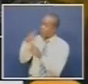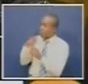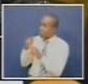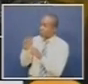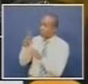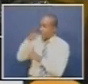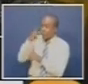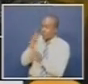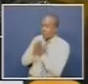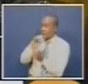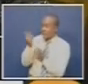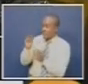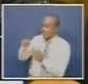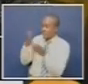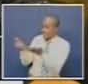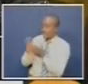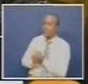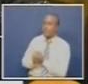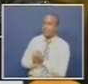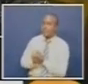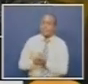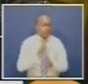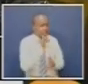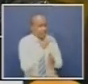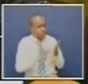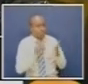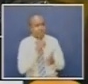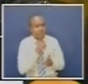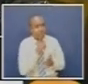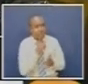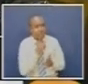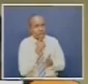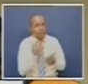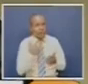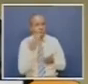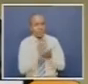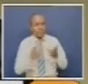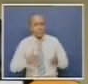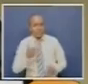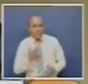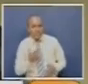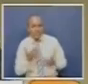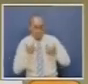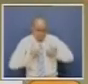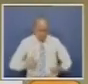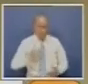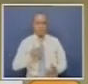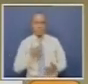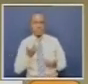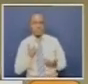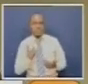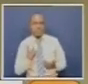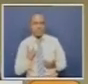MPs. Precisely, that we had today on news. That's what we are saying, that there is a feelings. I have my own feelings towards